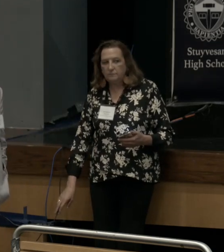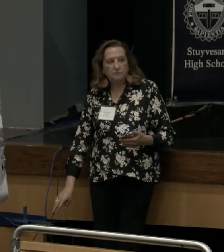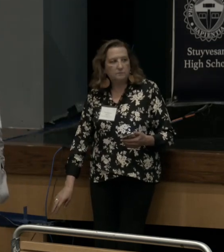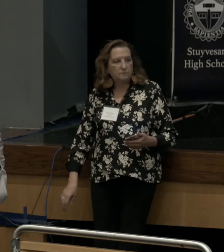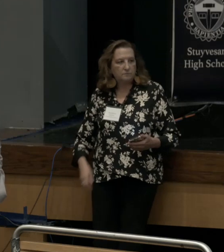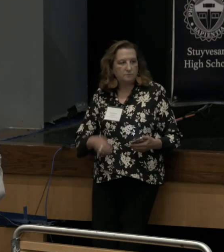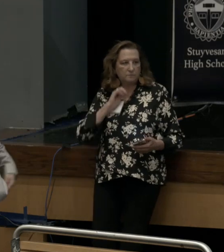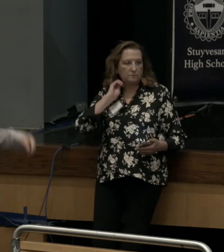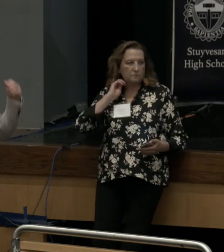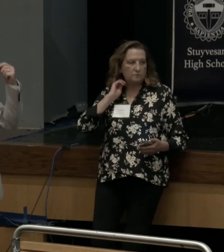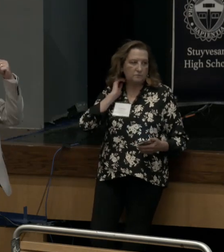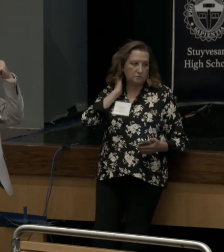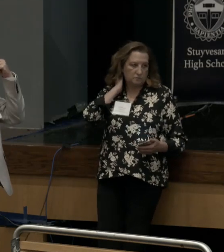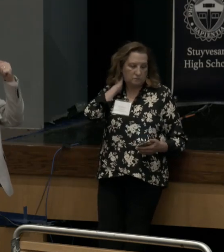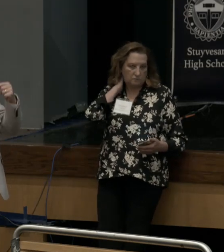is about